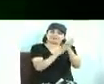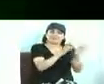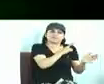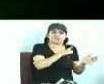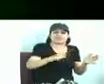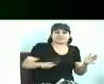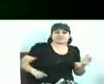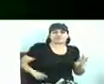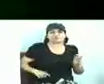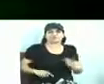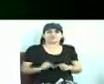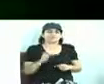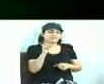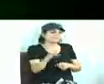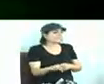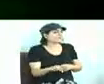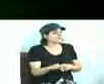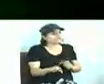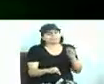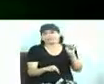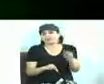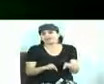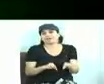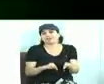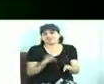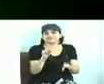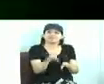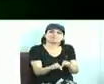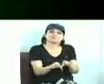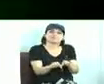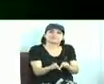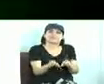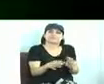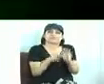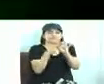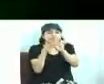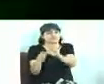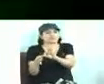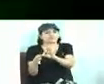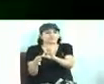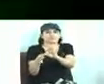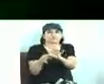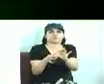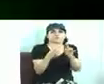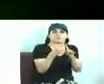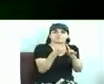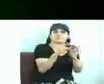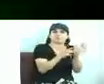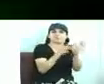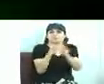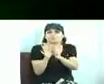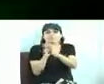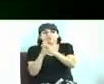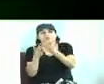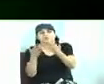the Lord. Step by step, according to